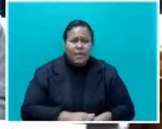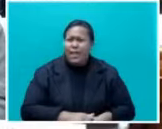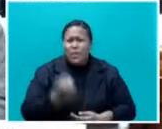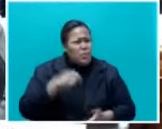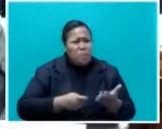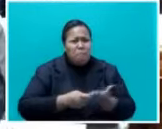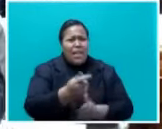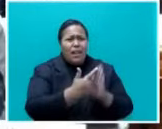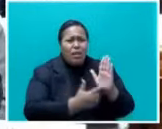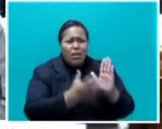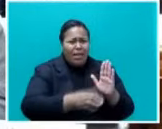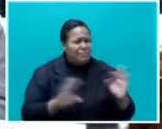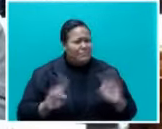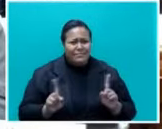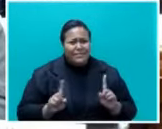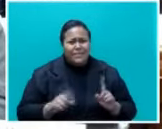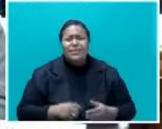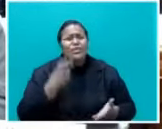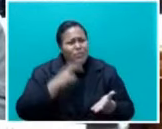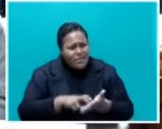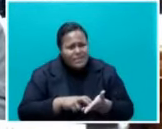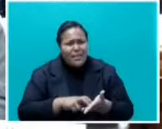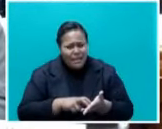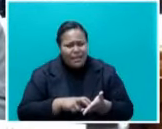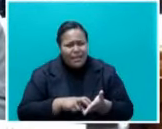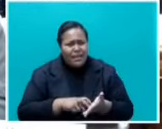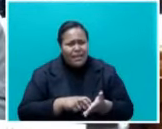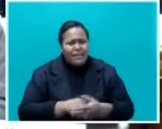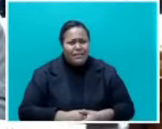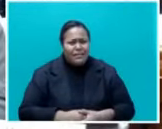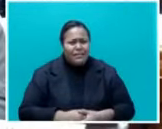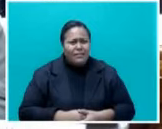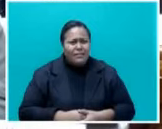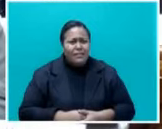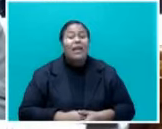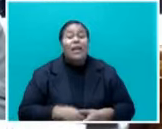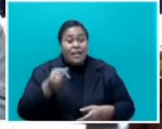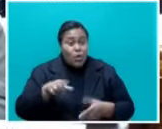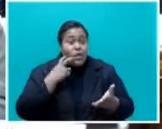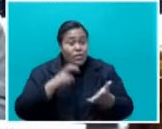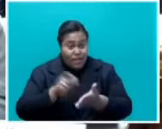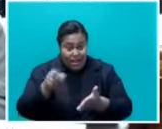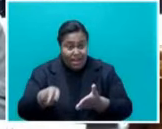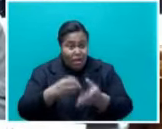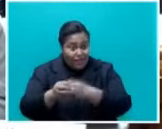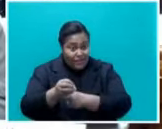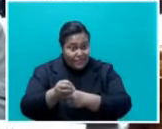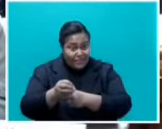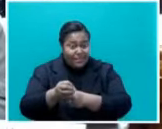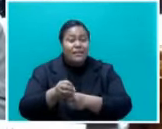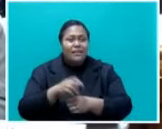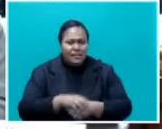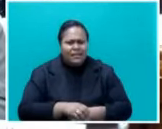poll, simply go and register at BDM, and now as provided under the amendment, the BDM registrar is